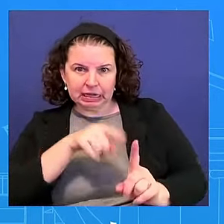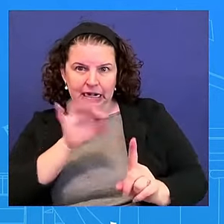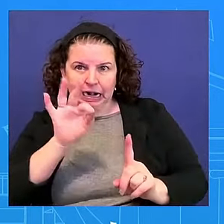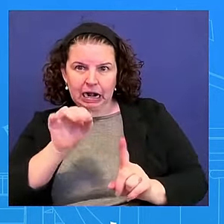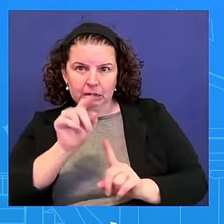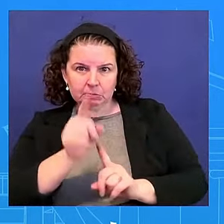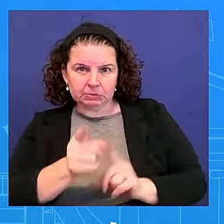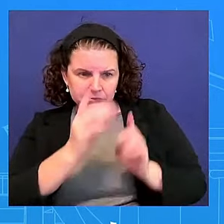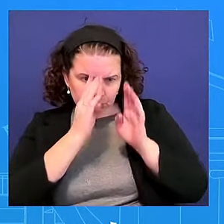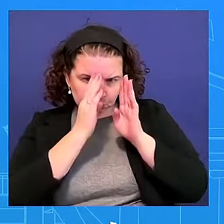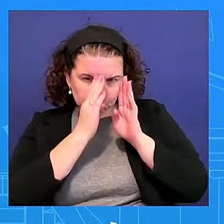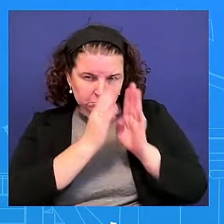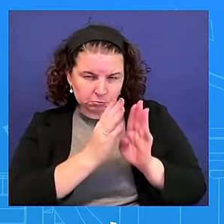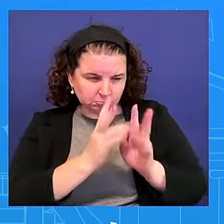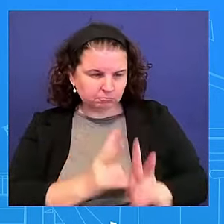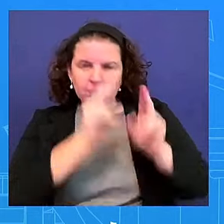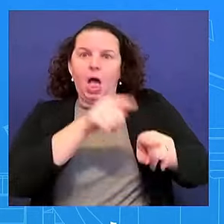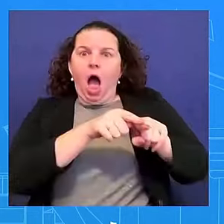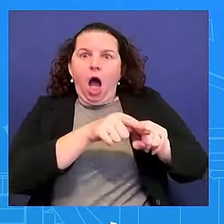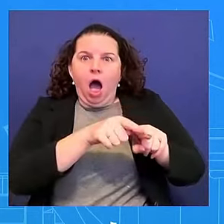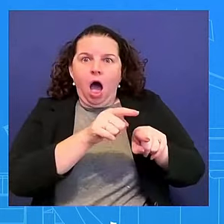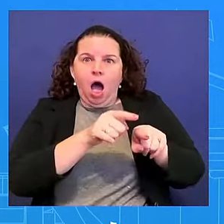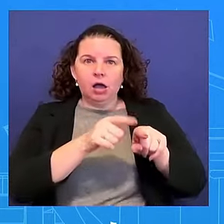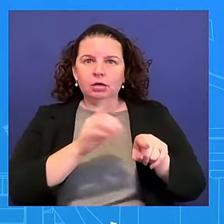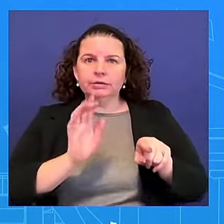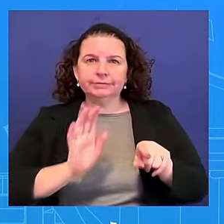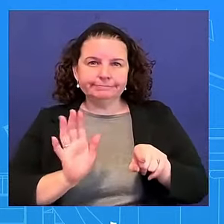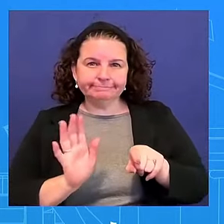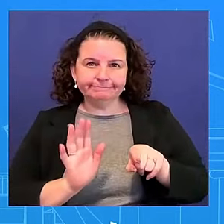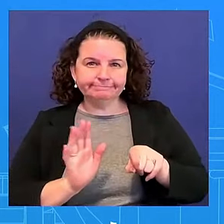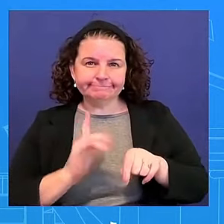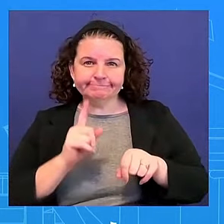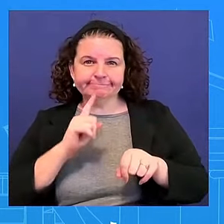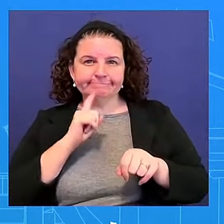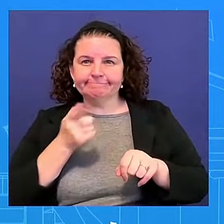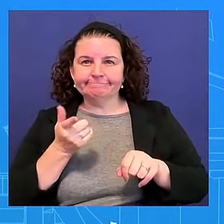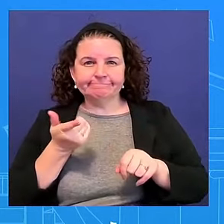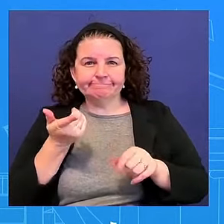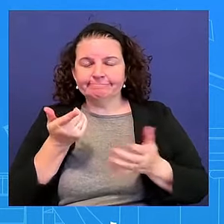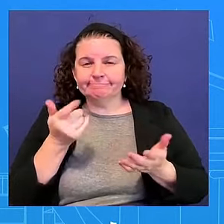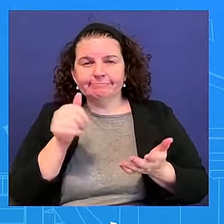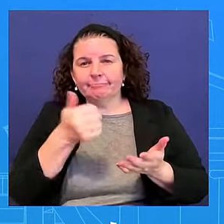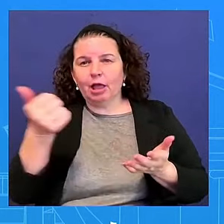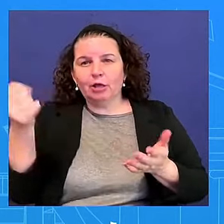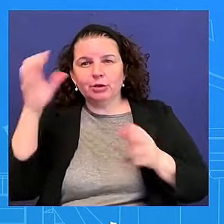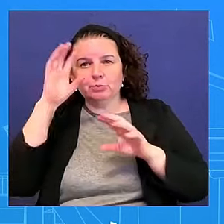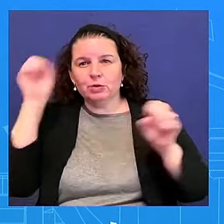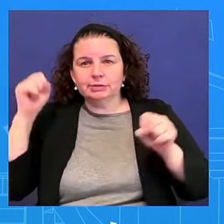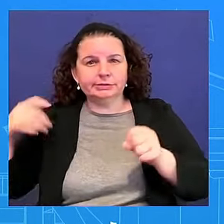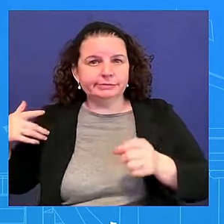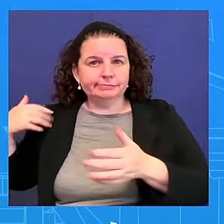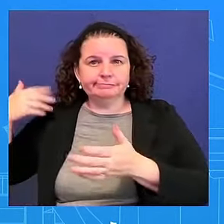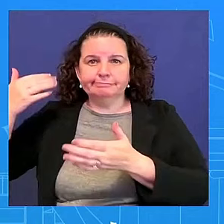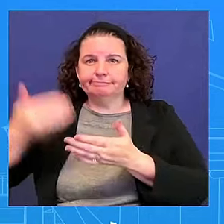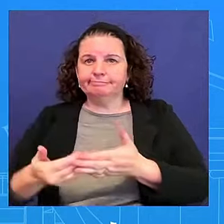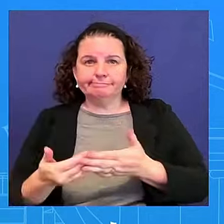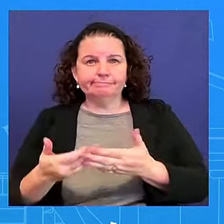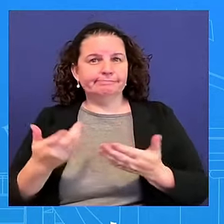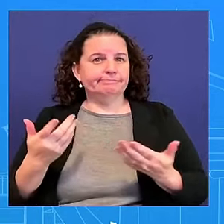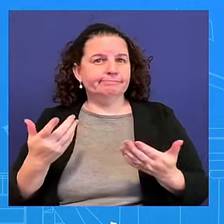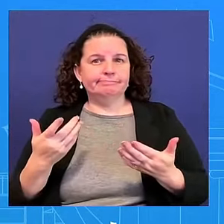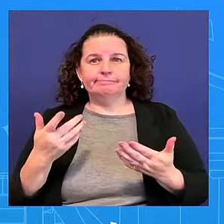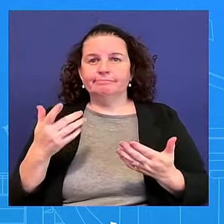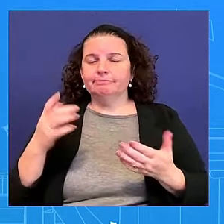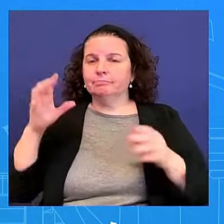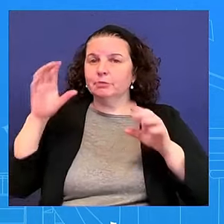other modern day presidents, administrations. Historic things have gotten done. When I was watching